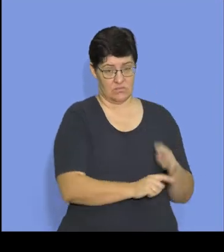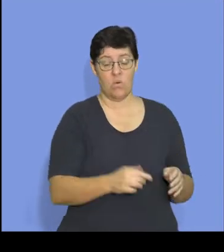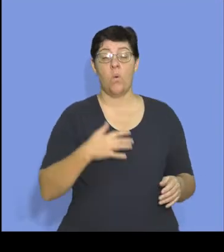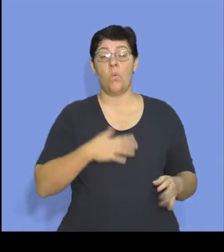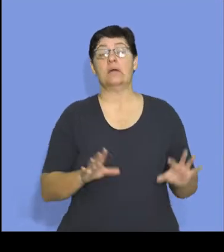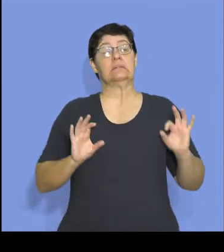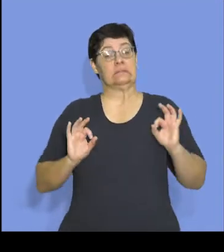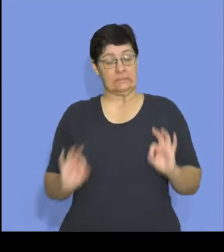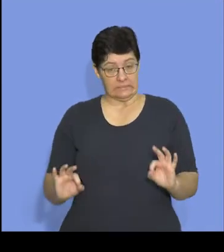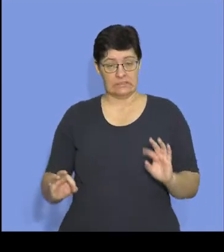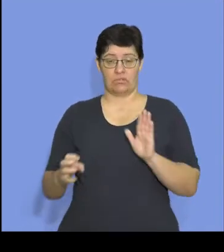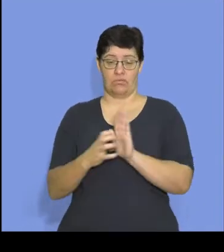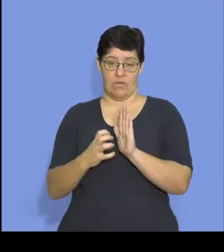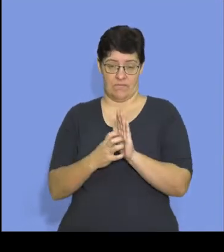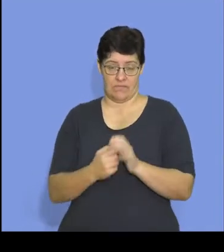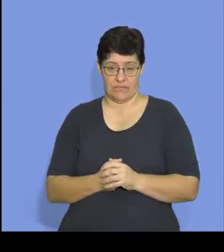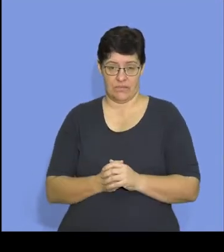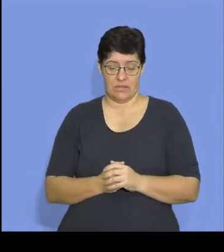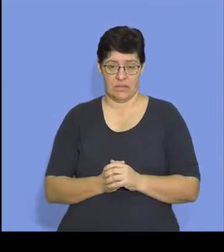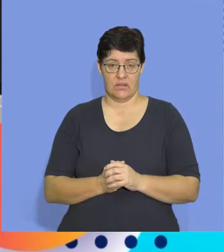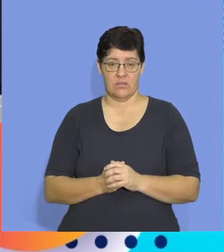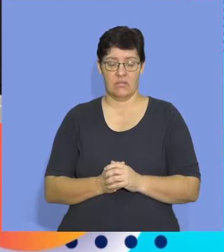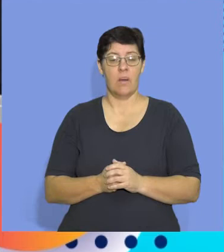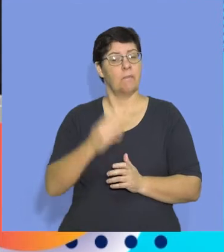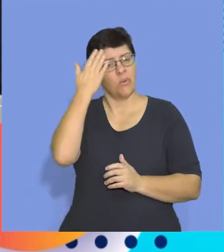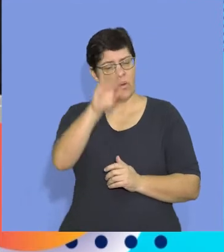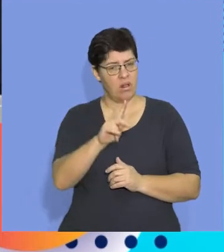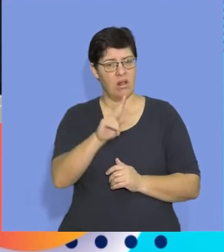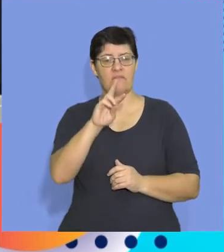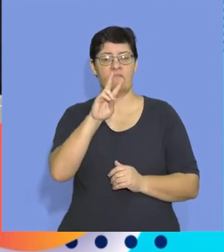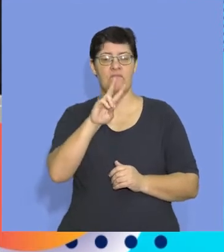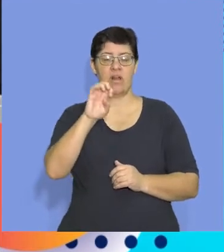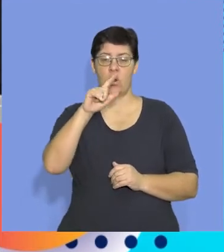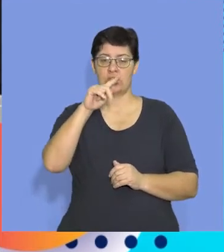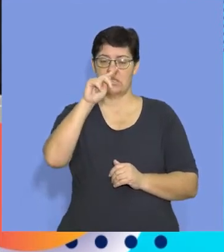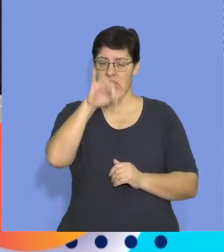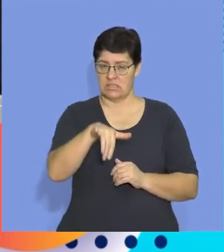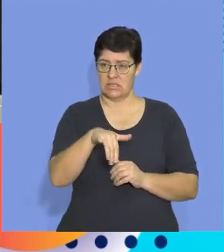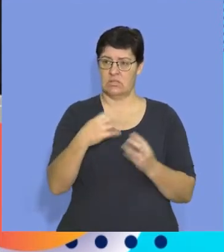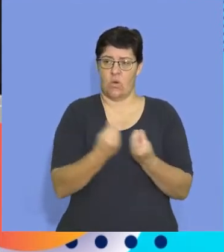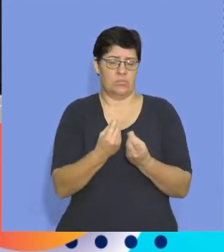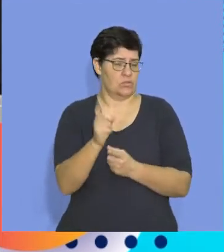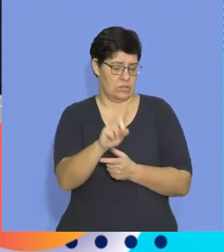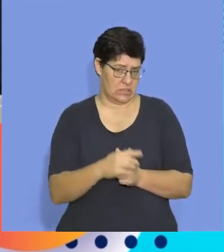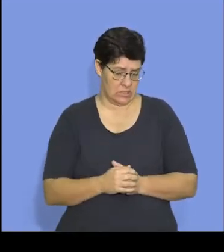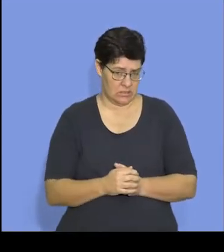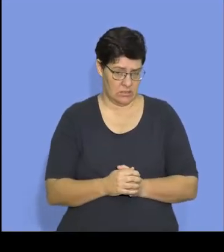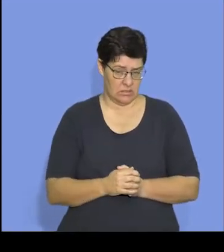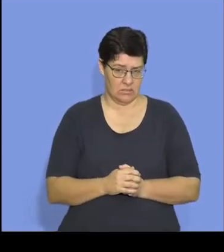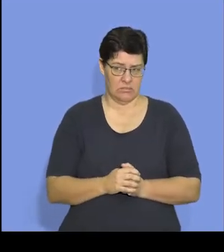accurate graph. So I need to know what the velocity of the object is. We're going to